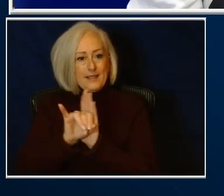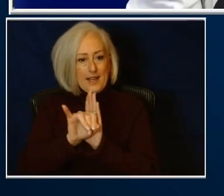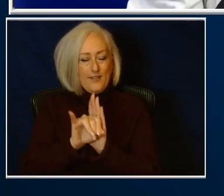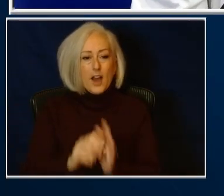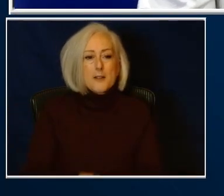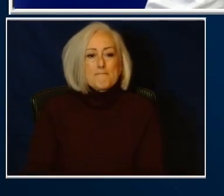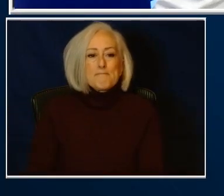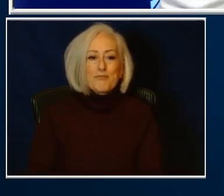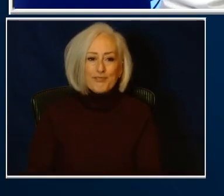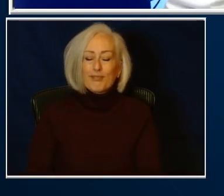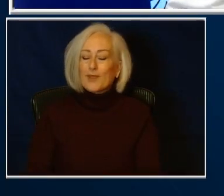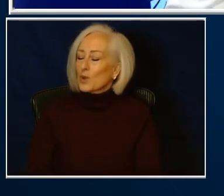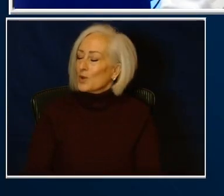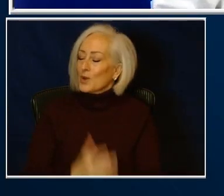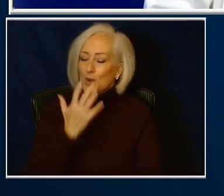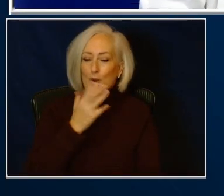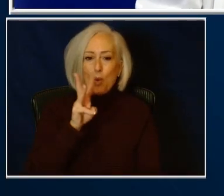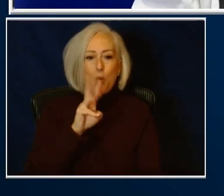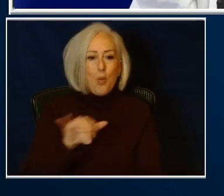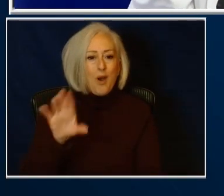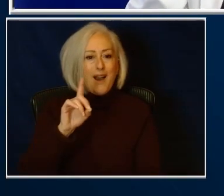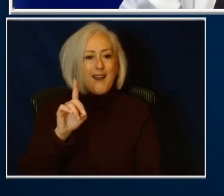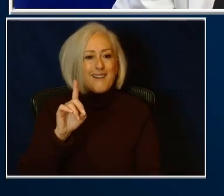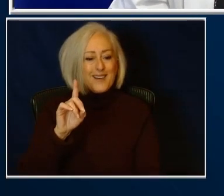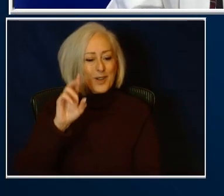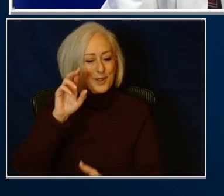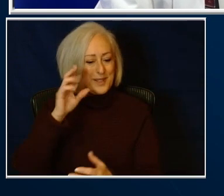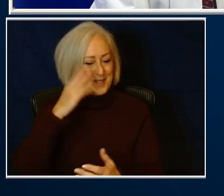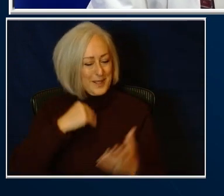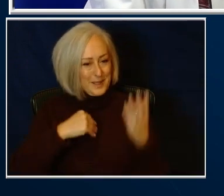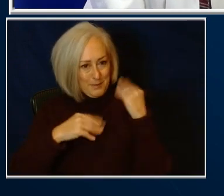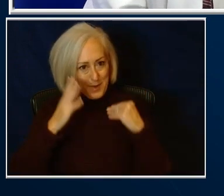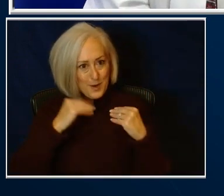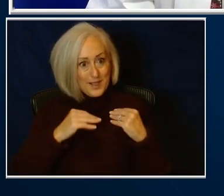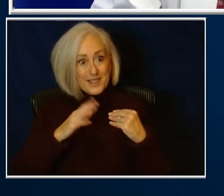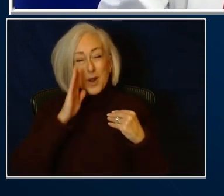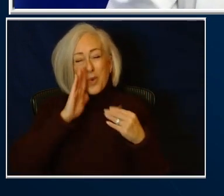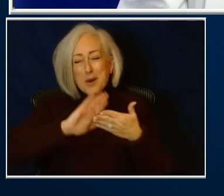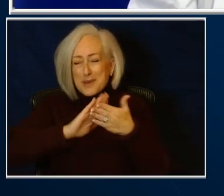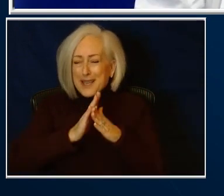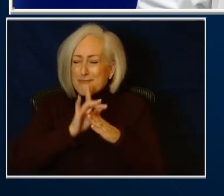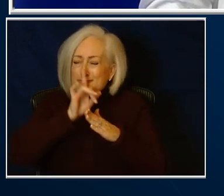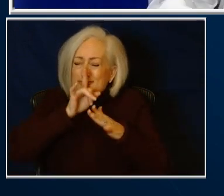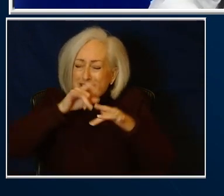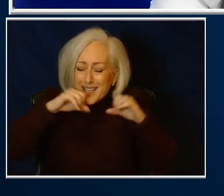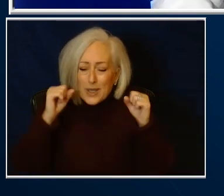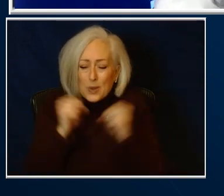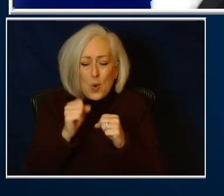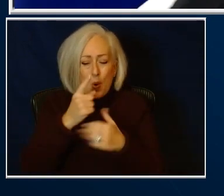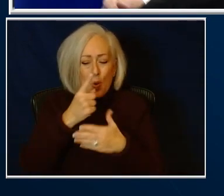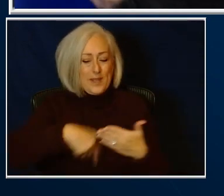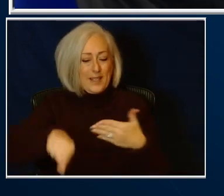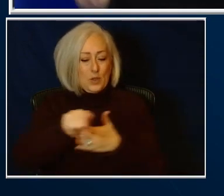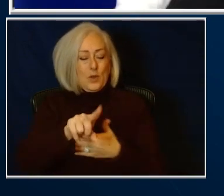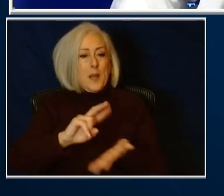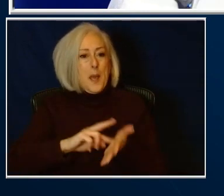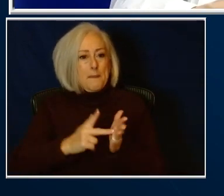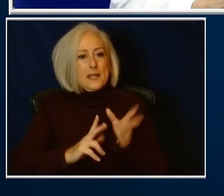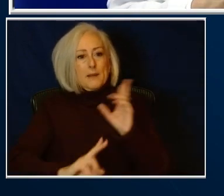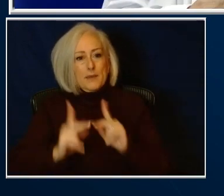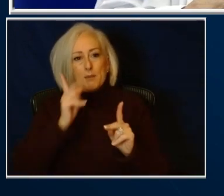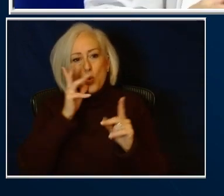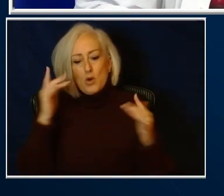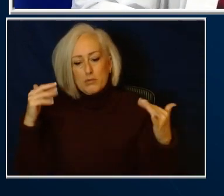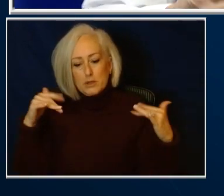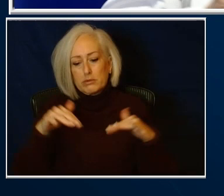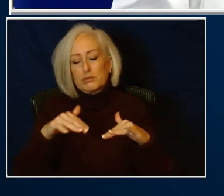wild ride, but I think the winter will be a challenge to us, and it's going to get really cold in Kansas City next week, so we know people are going to be inside. But fortunately, Cheryl and I have on